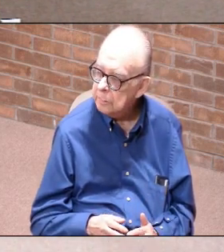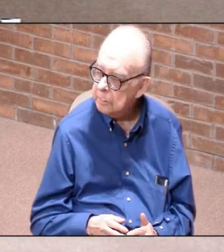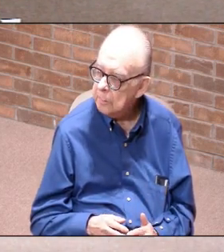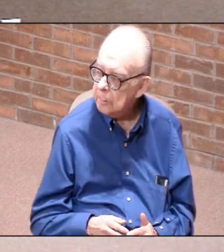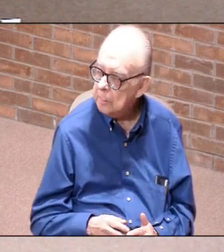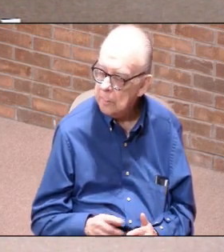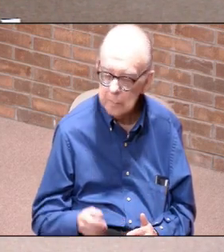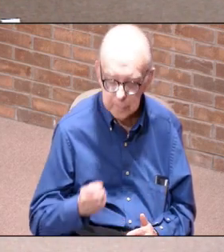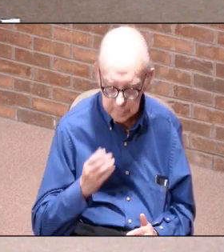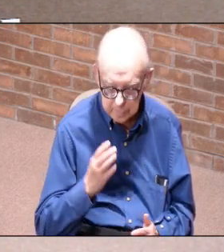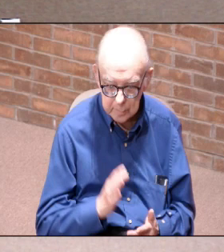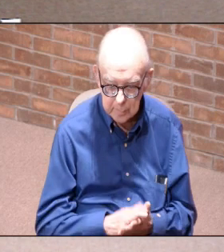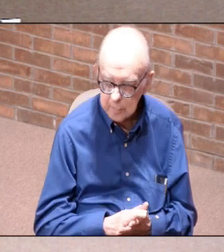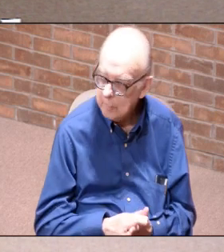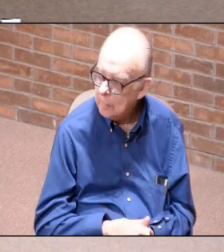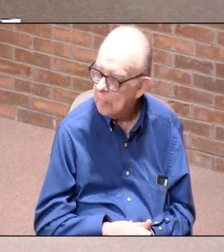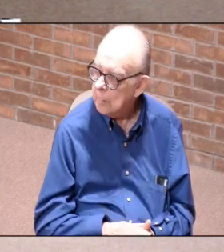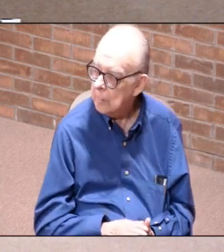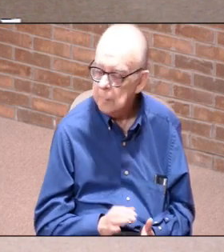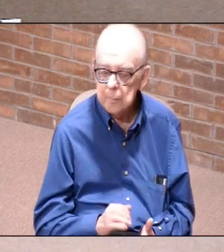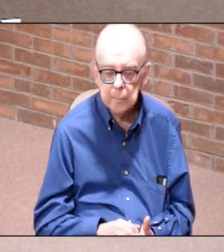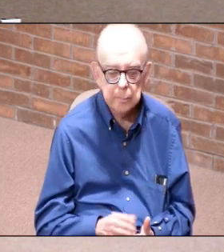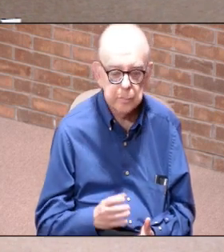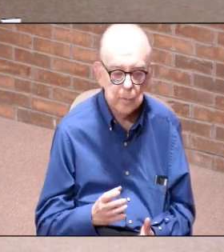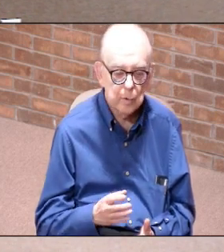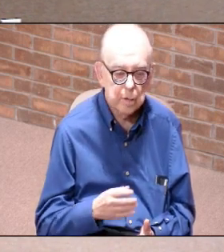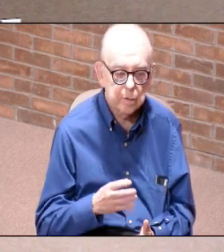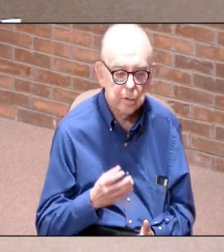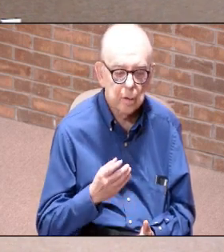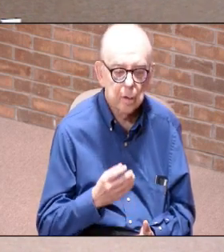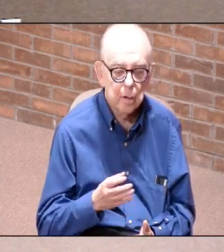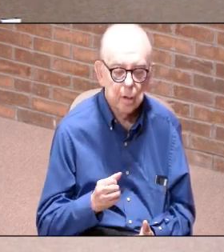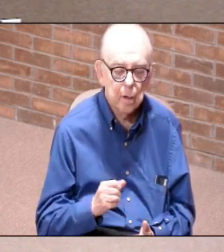they believe this is what swallowed